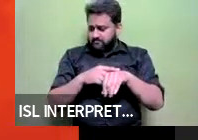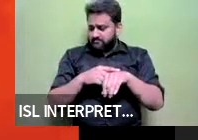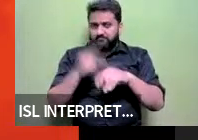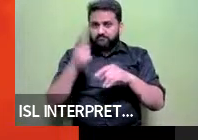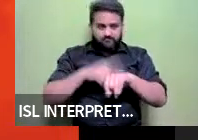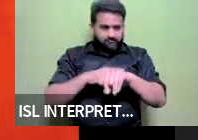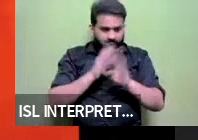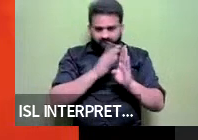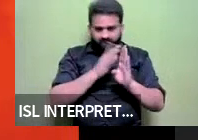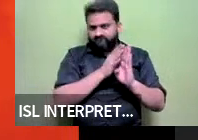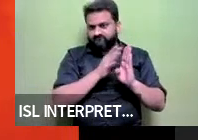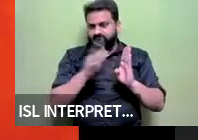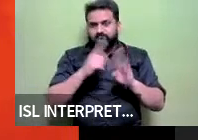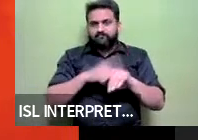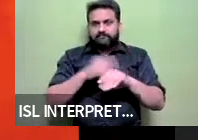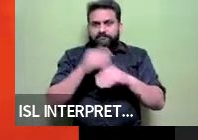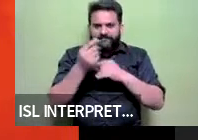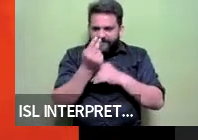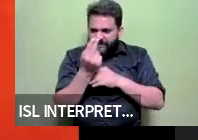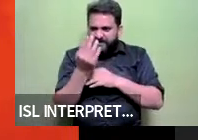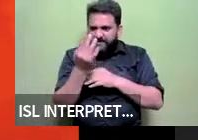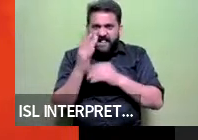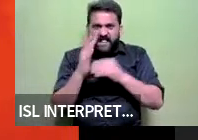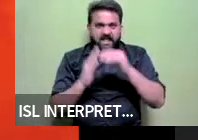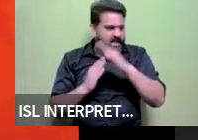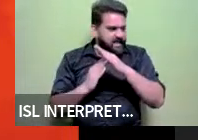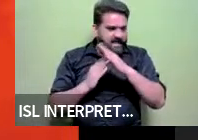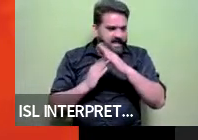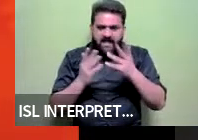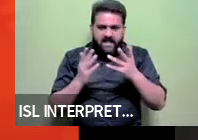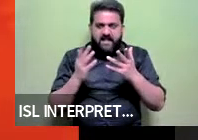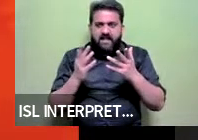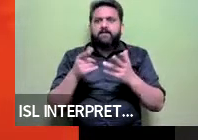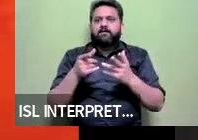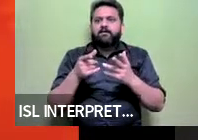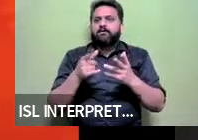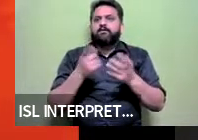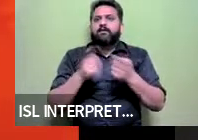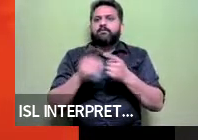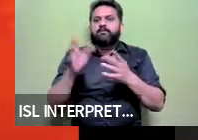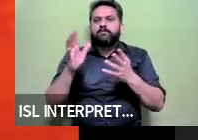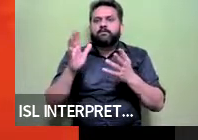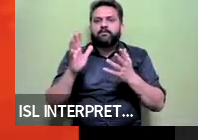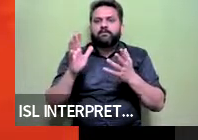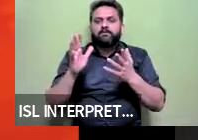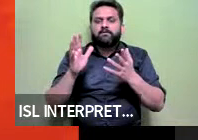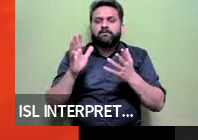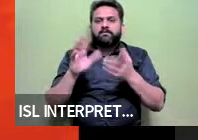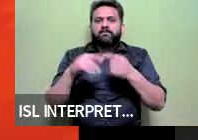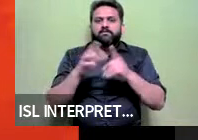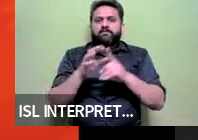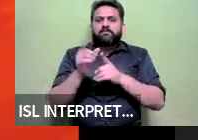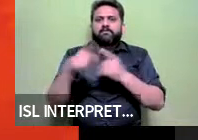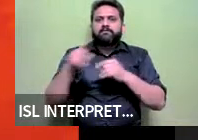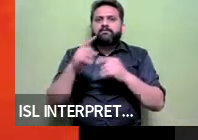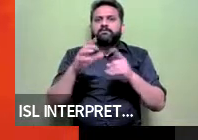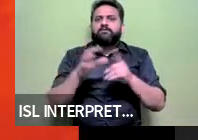enough time and a few minutes left, then what happened that they start running around. They